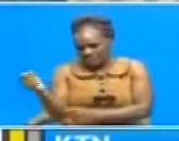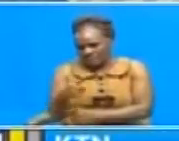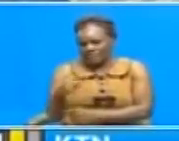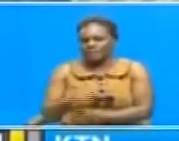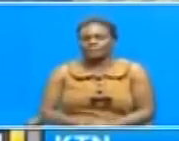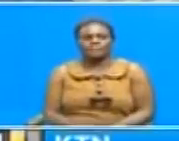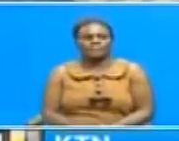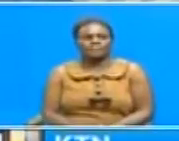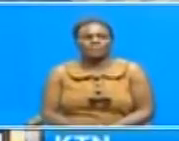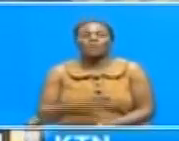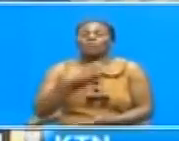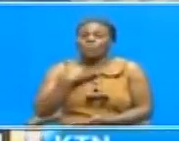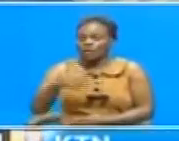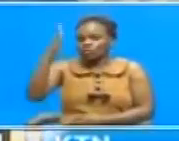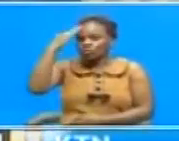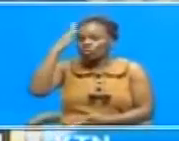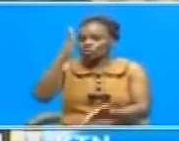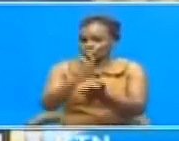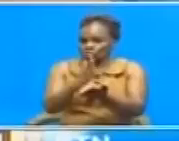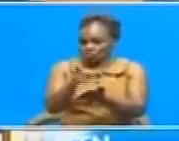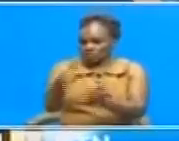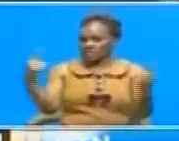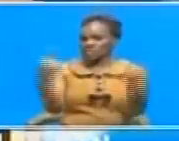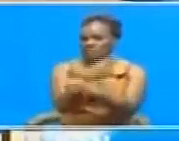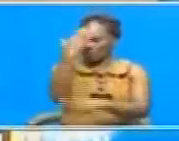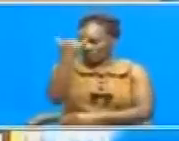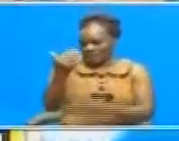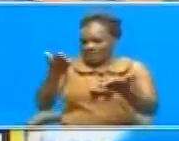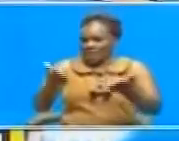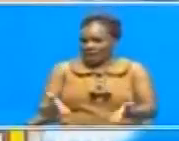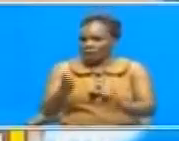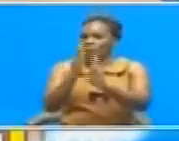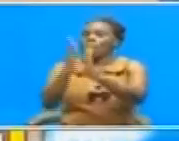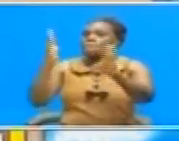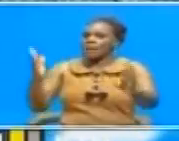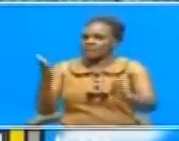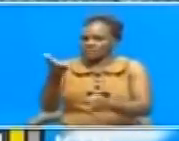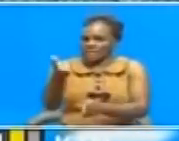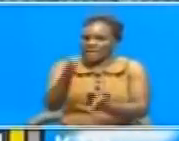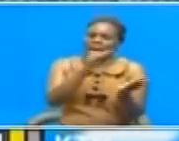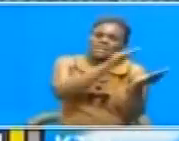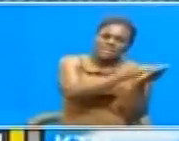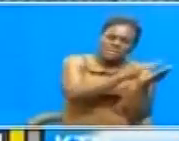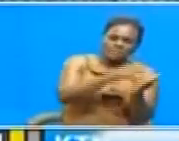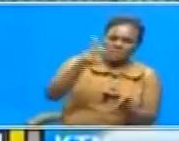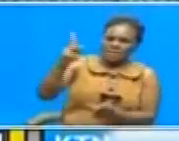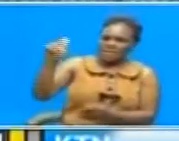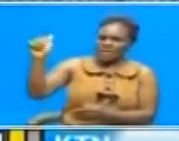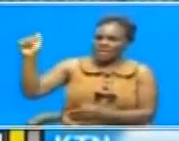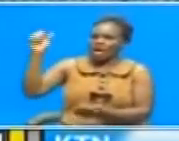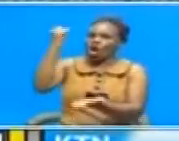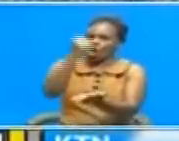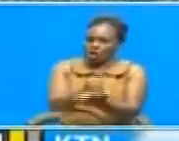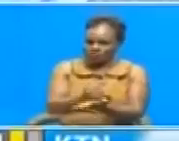to exactly know why or why that difference. For now, the buses remain grounded at the KAA offices